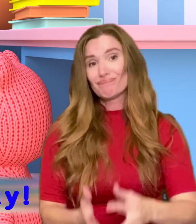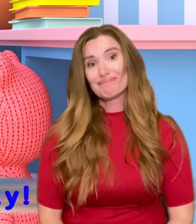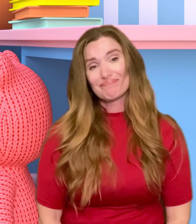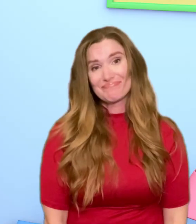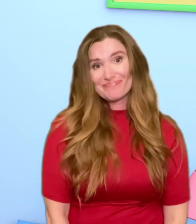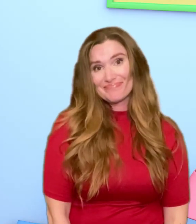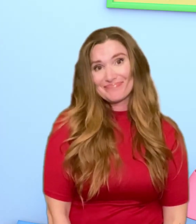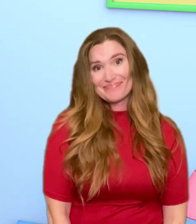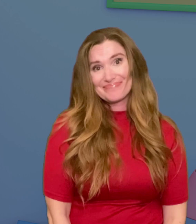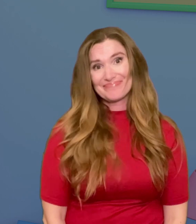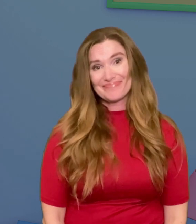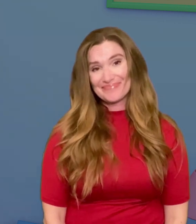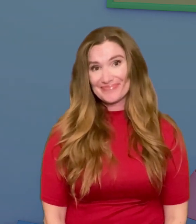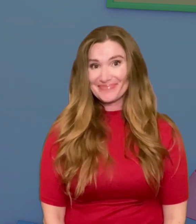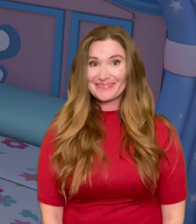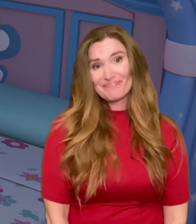will buy